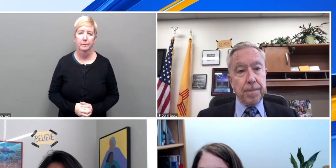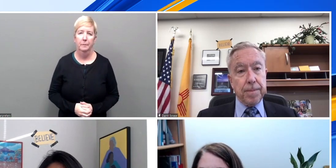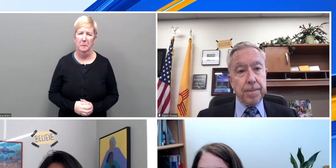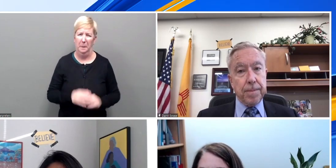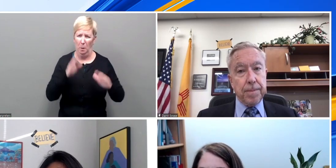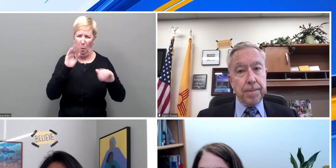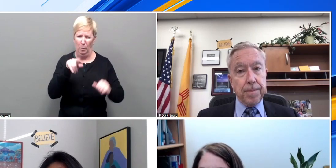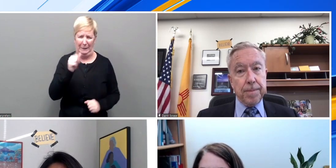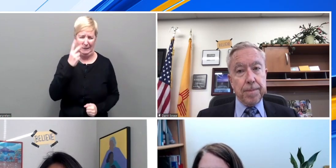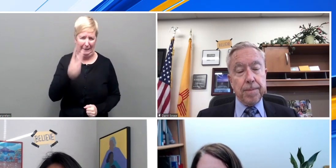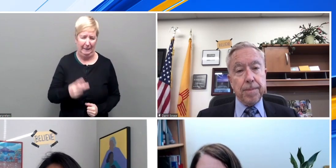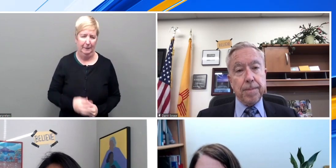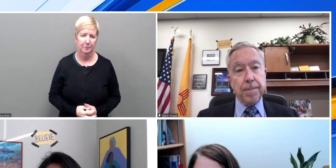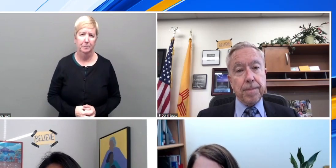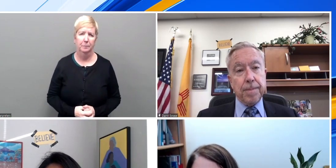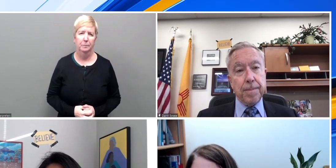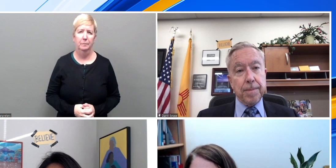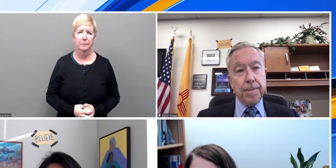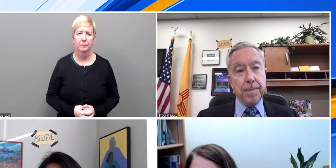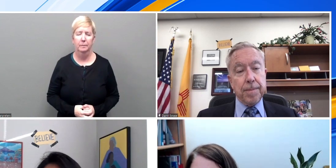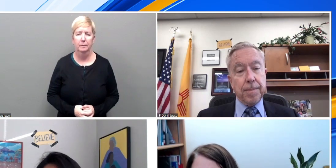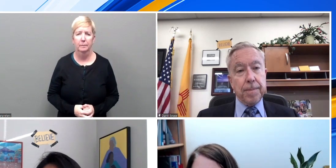see this.